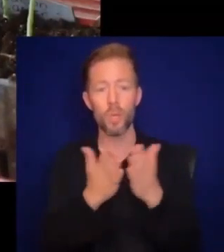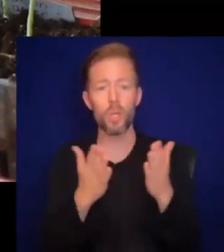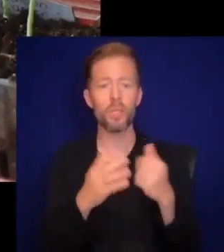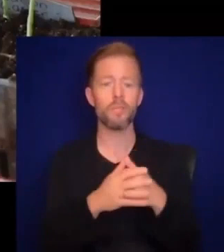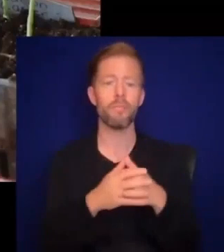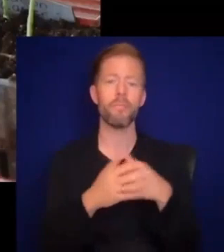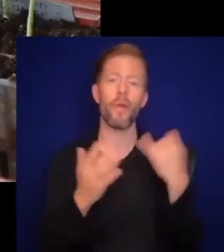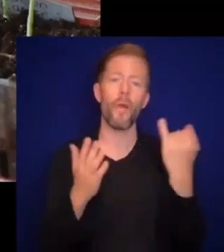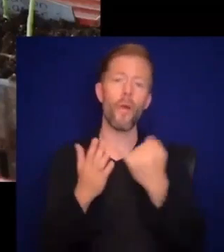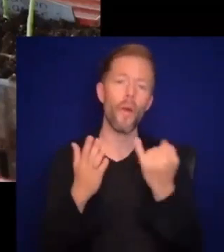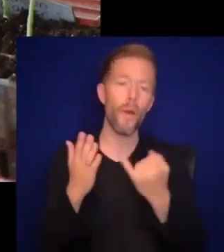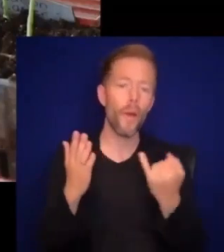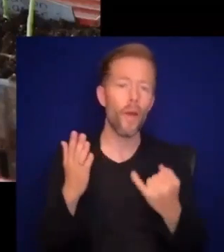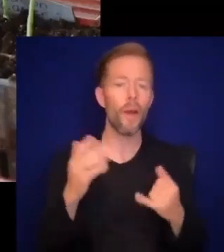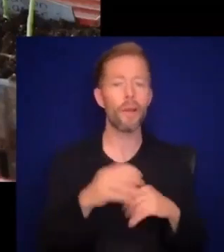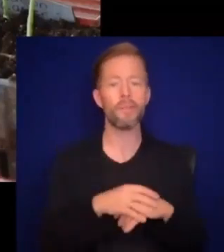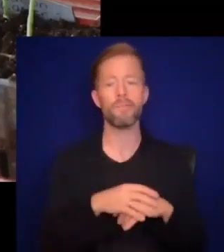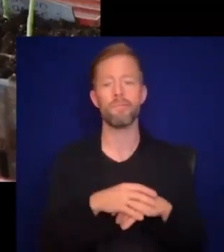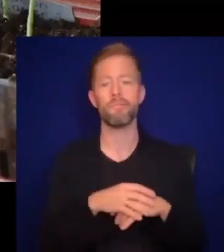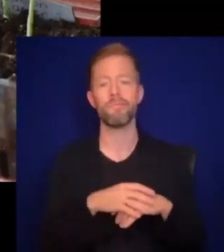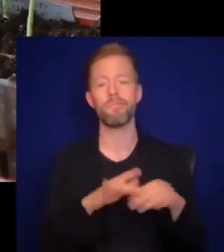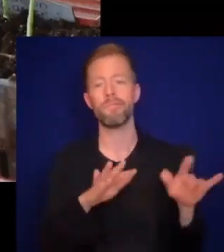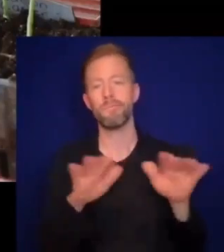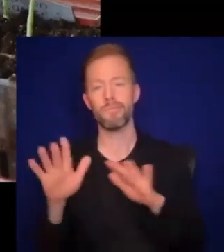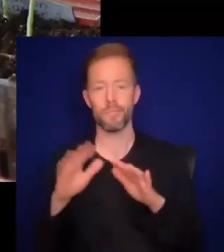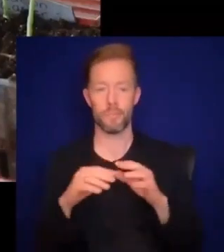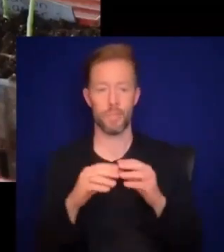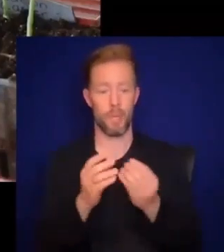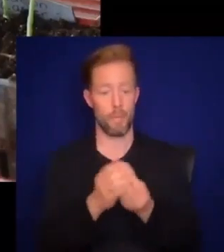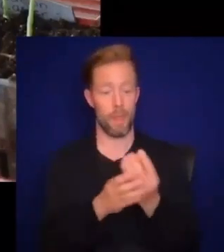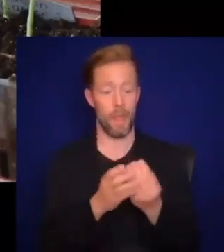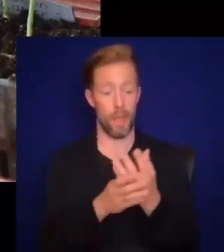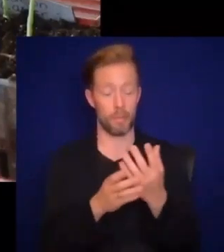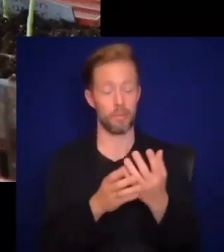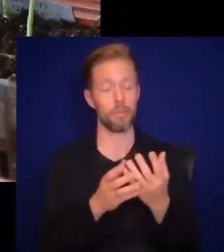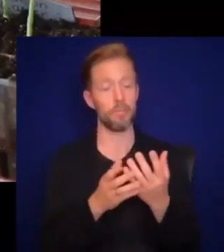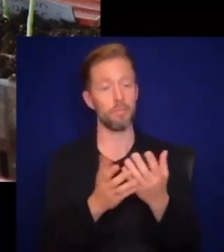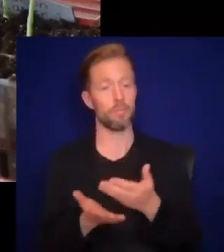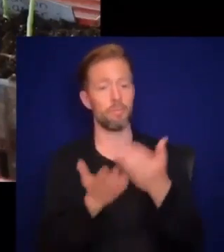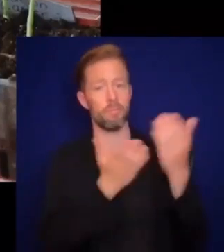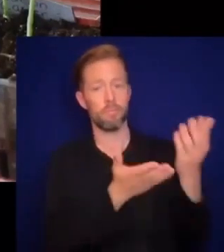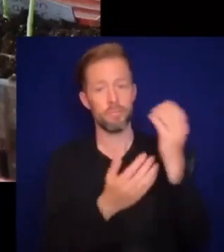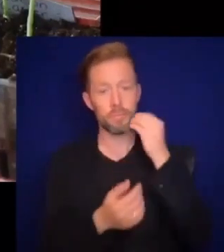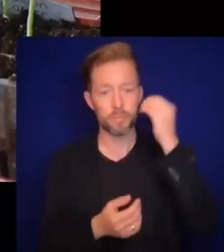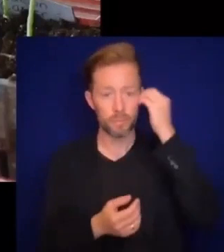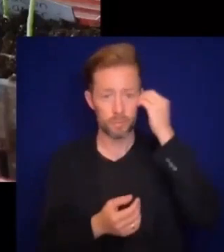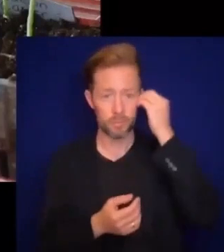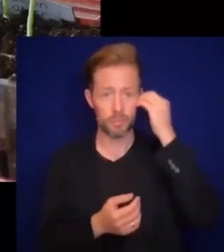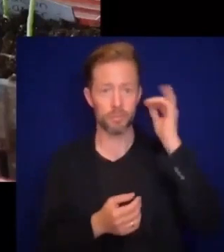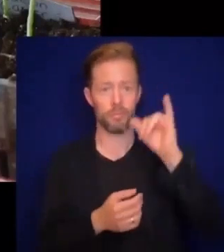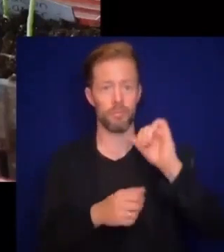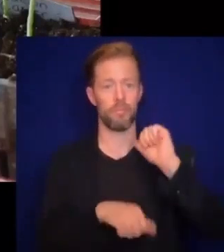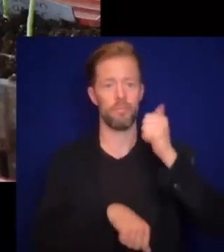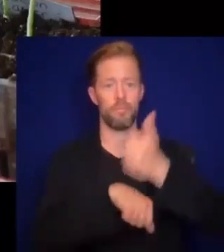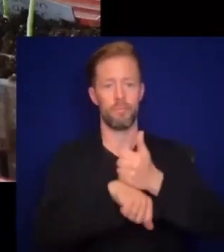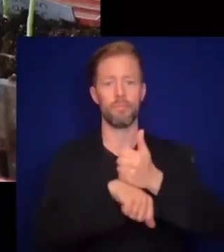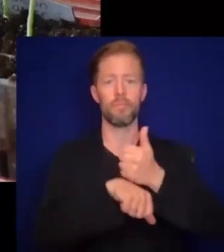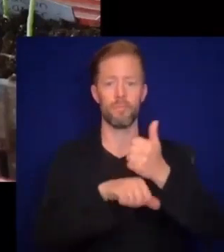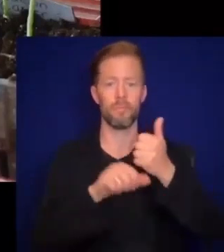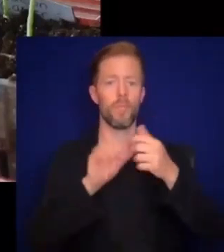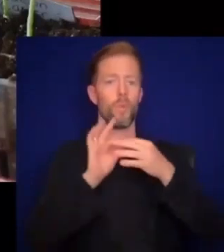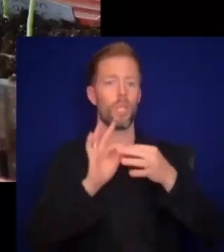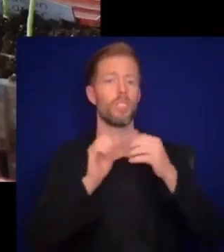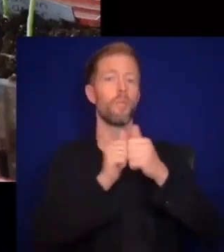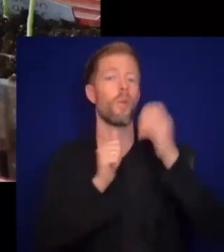books and arts and crafts and grow plants to take home, and we establish this relationship with